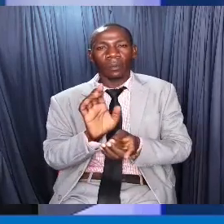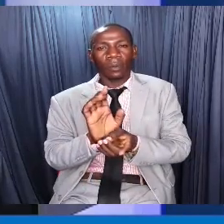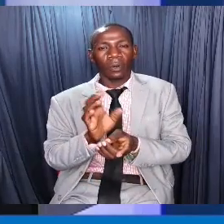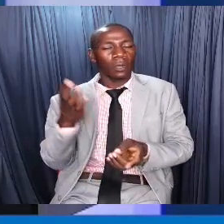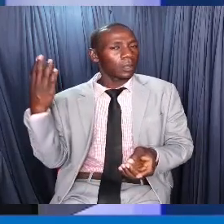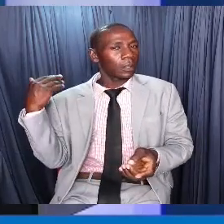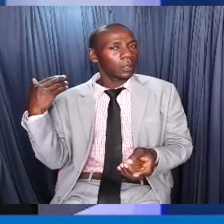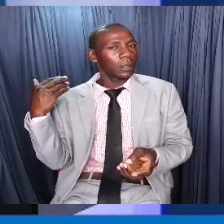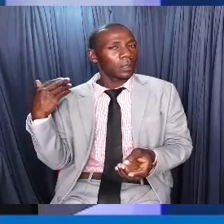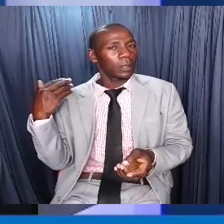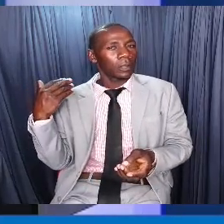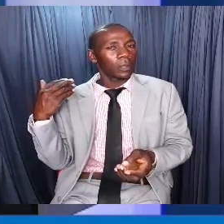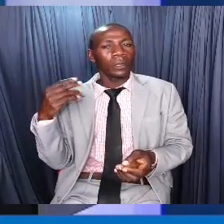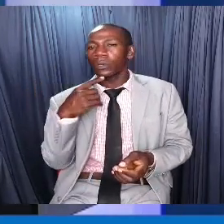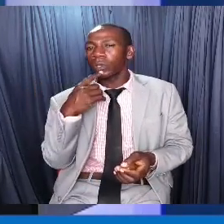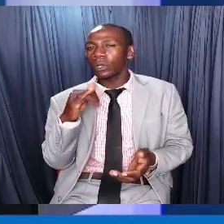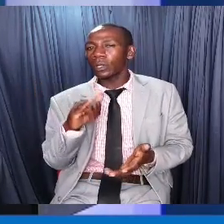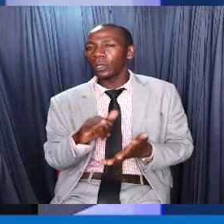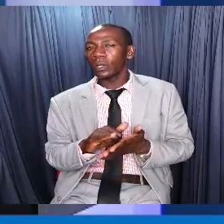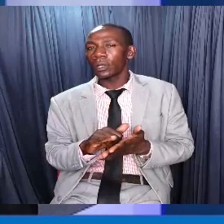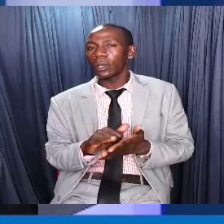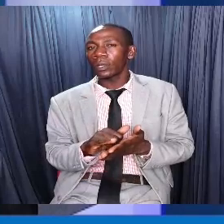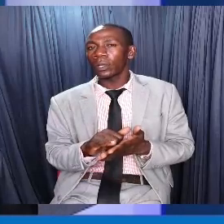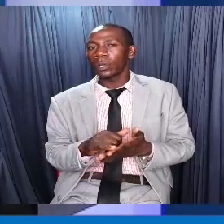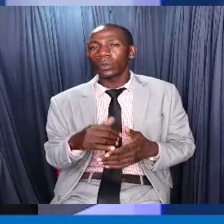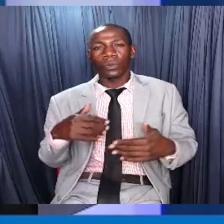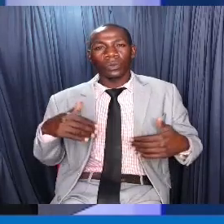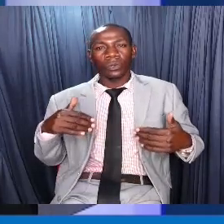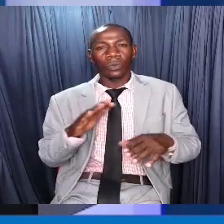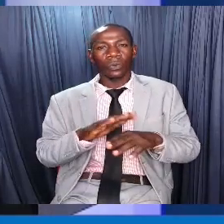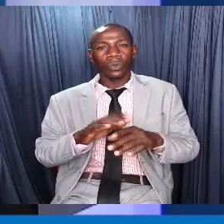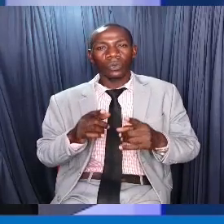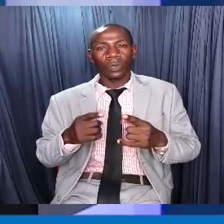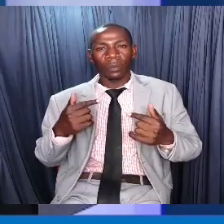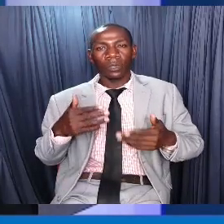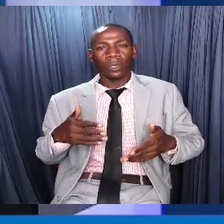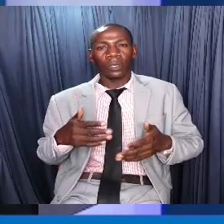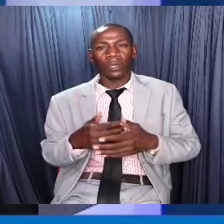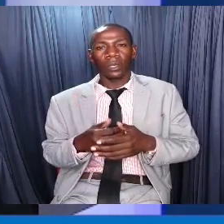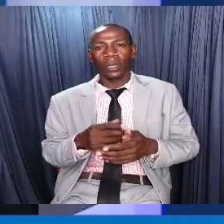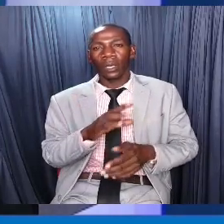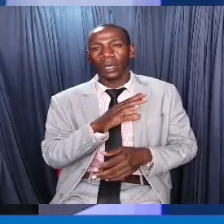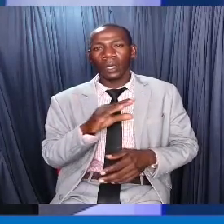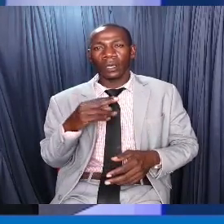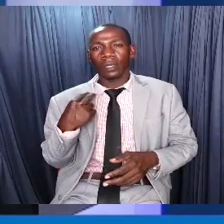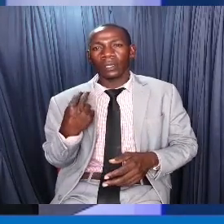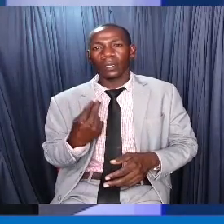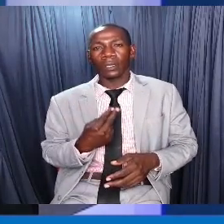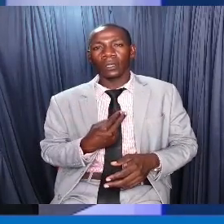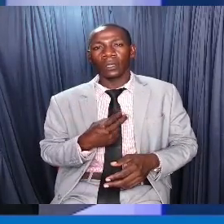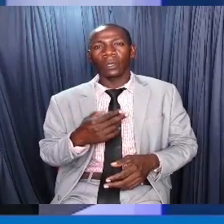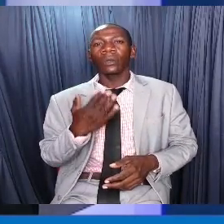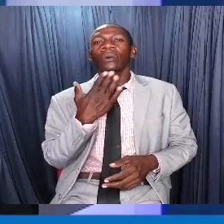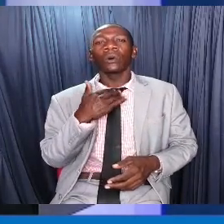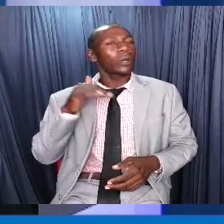time he was waited in Rome. Akaenda akaambiwa, he went and he was told, vizuri kuja. You've done so good to come here. Na sisi, and for us, tunataka